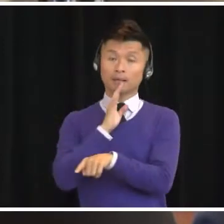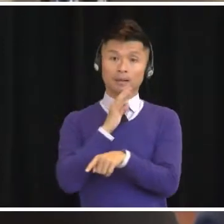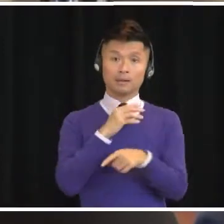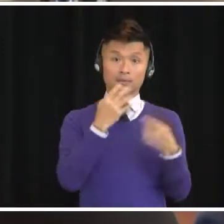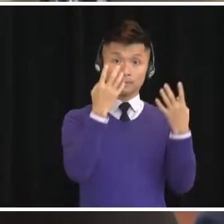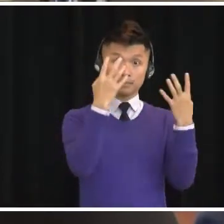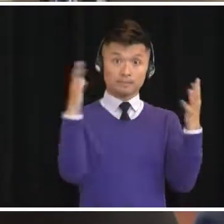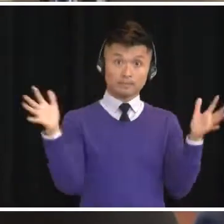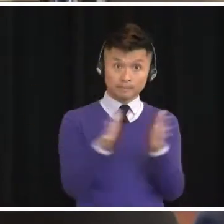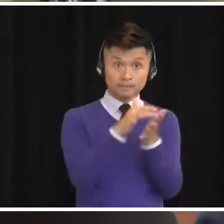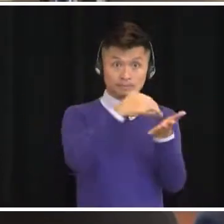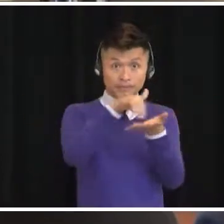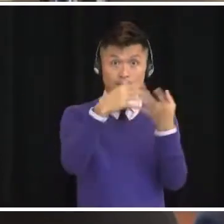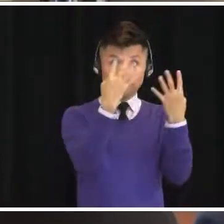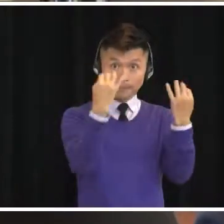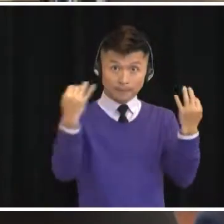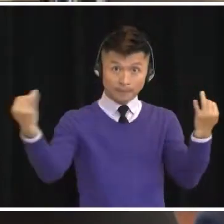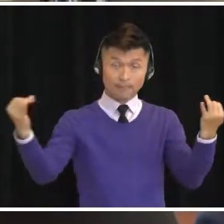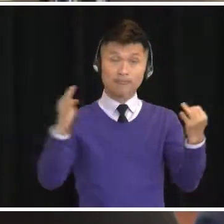work.